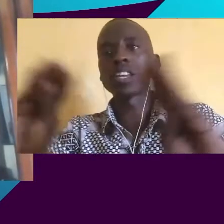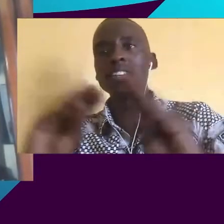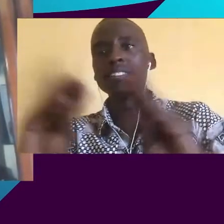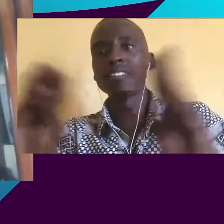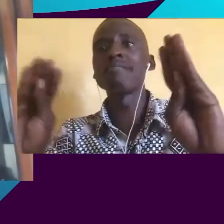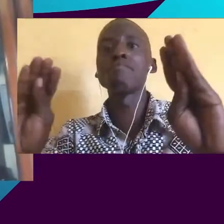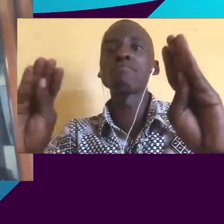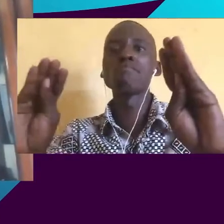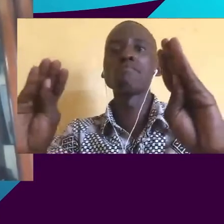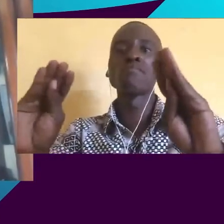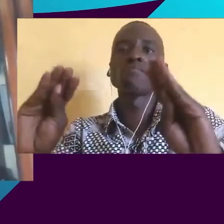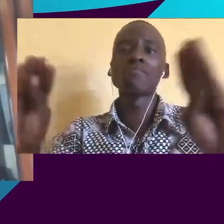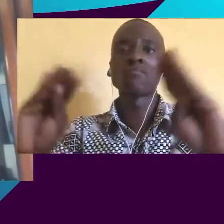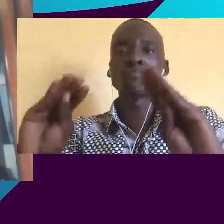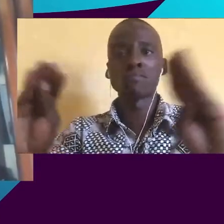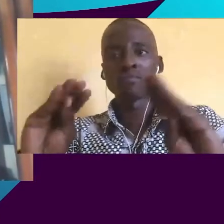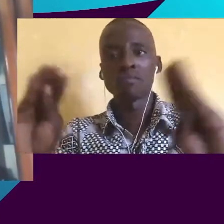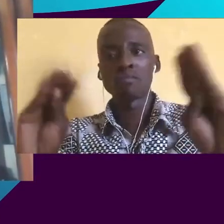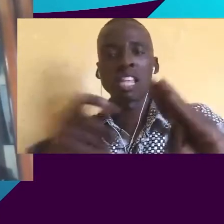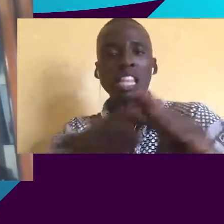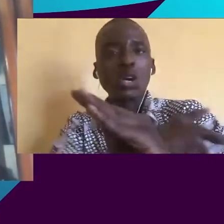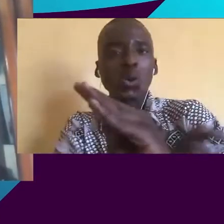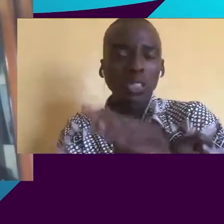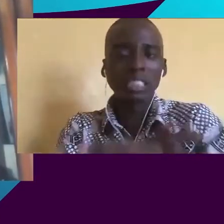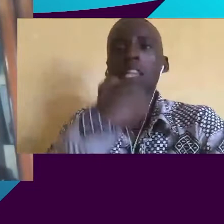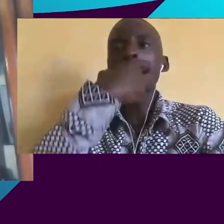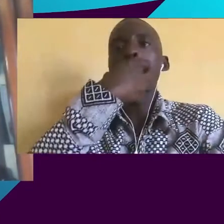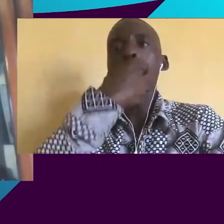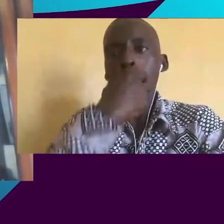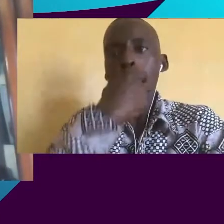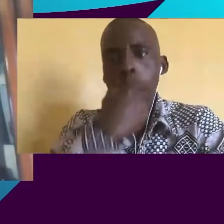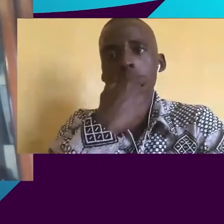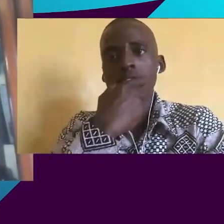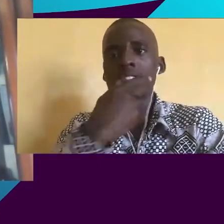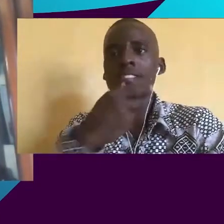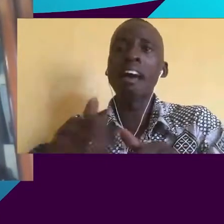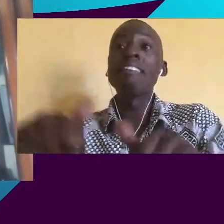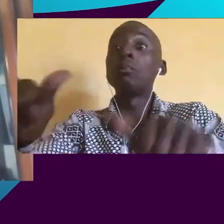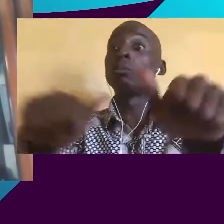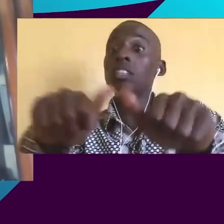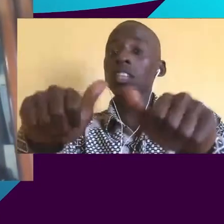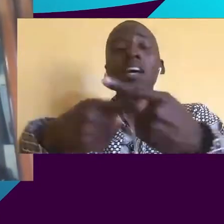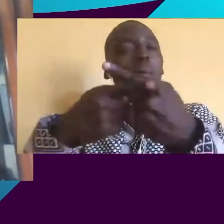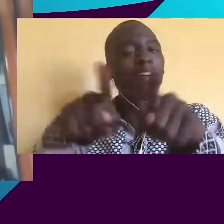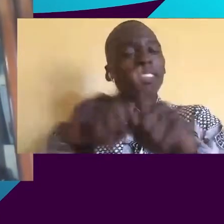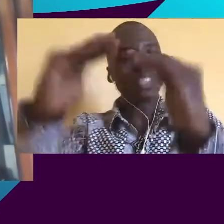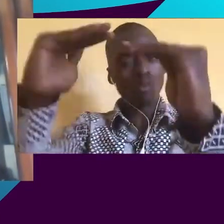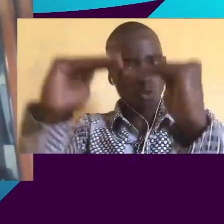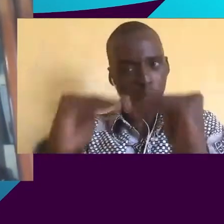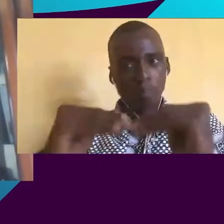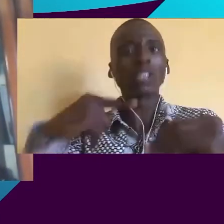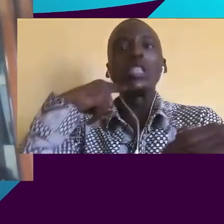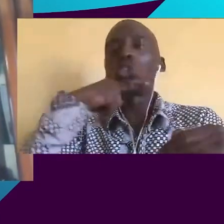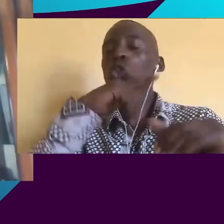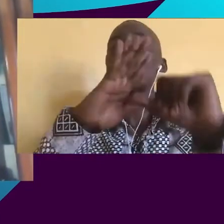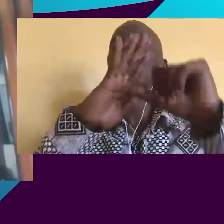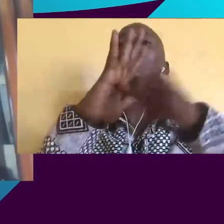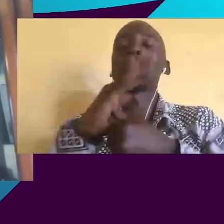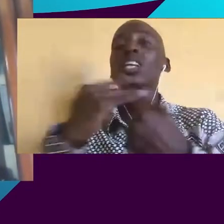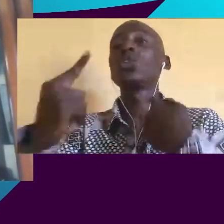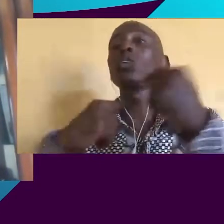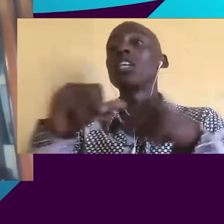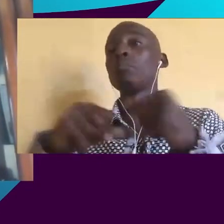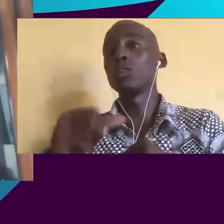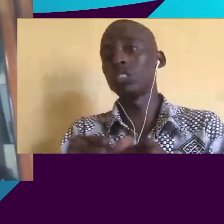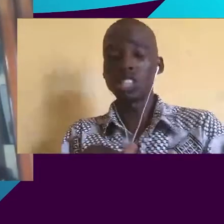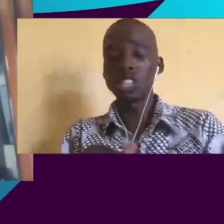the coaches, referees, they want to coach the administrator. But then we go back to the social aspect that I was talking about. The women don't come